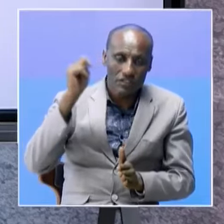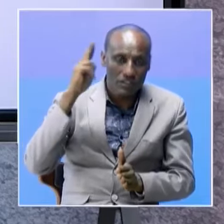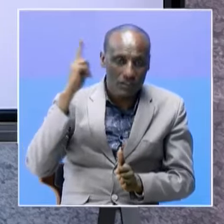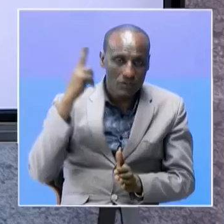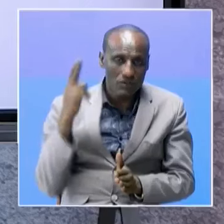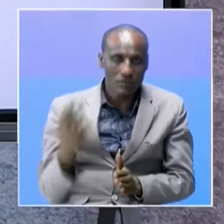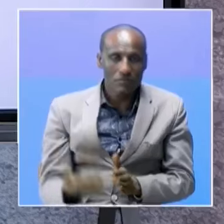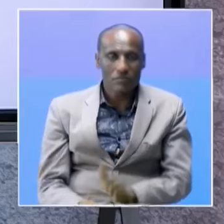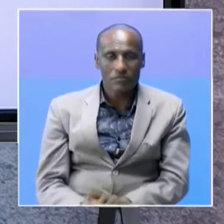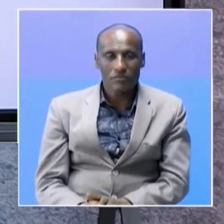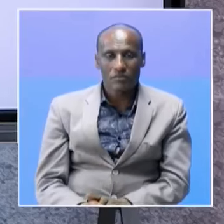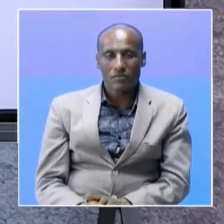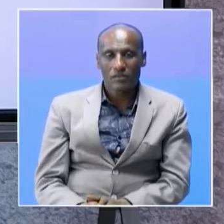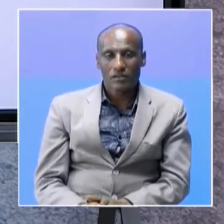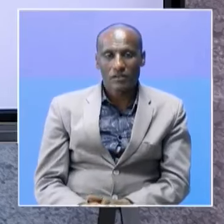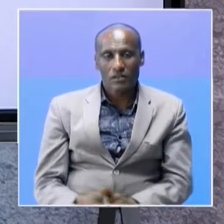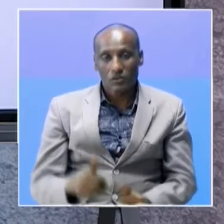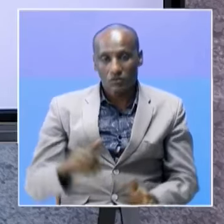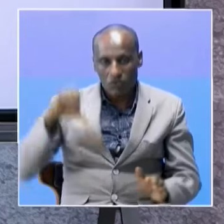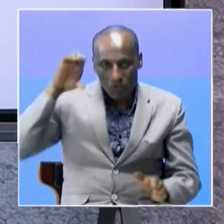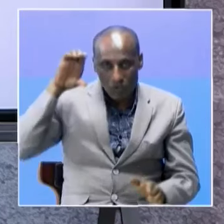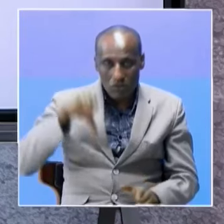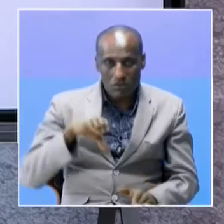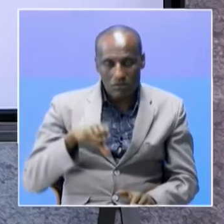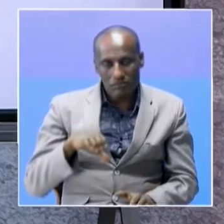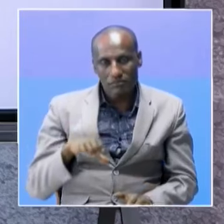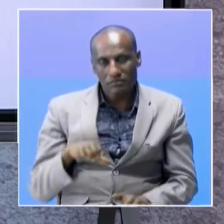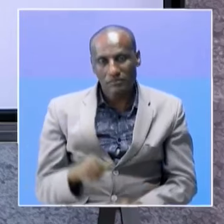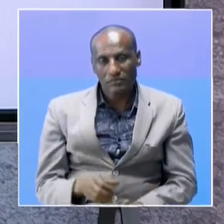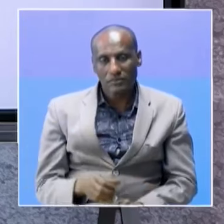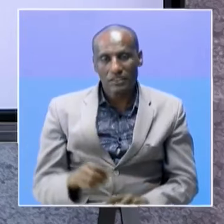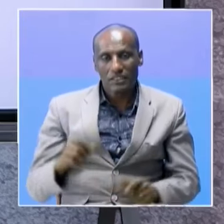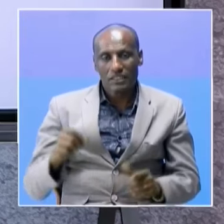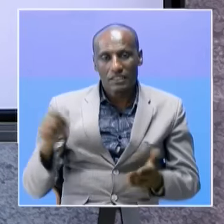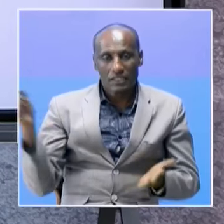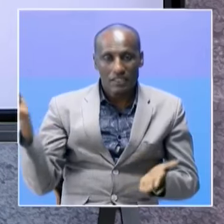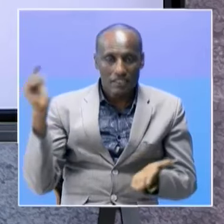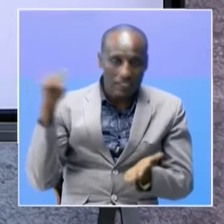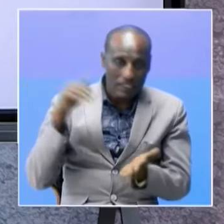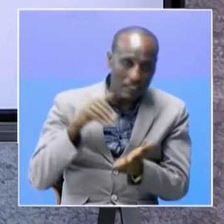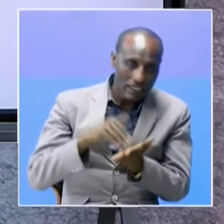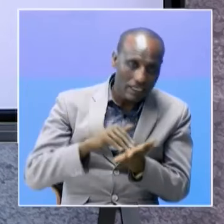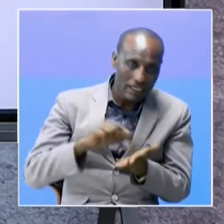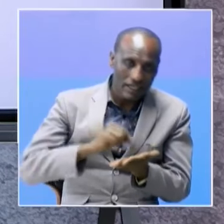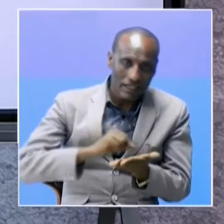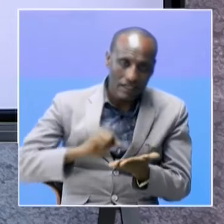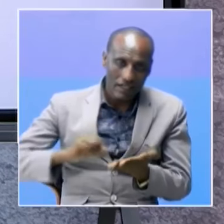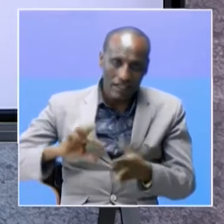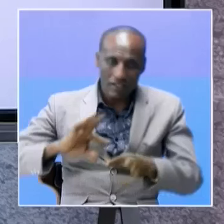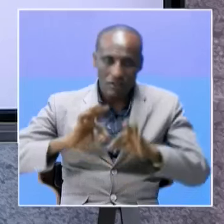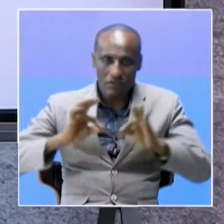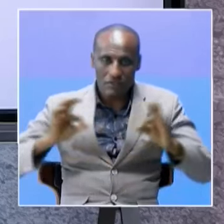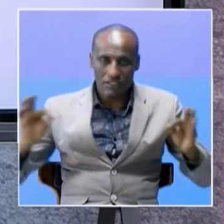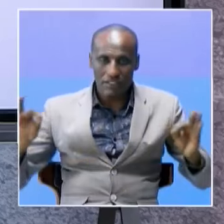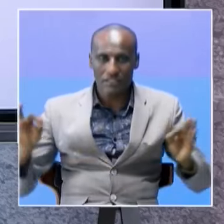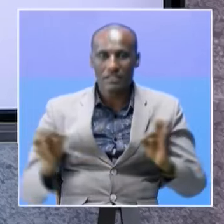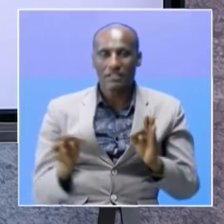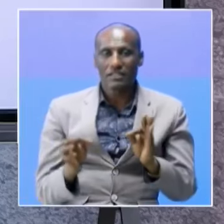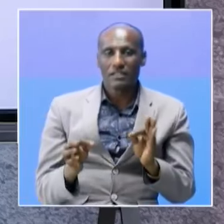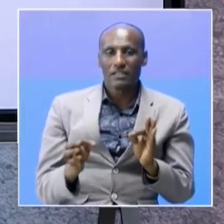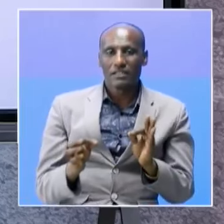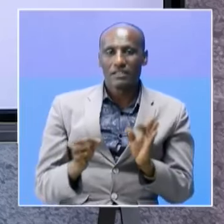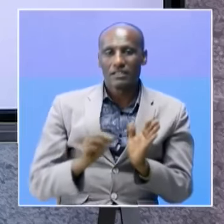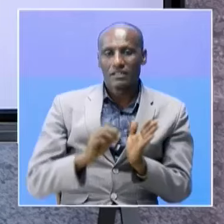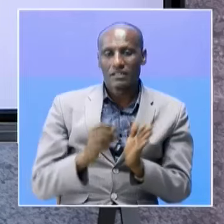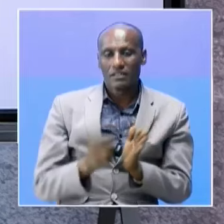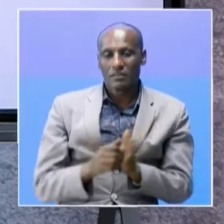uncertain, use could. Rewrite your sentences again, okay? Let me give you some more